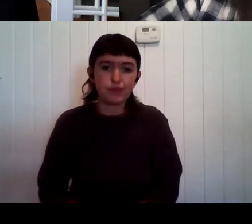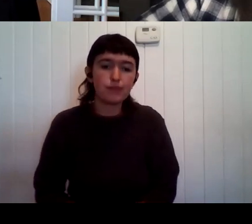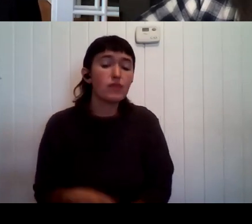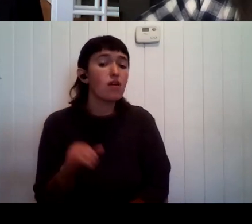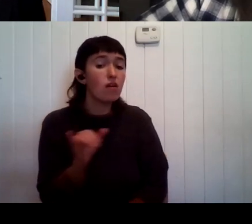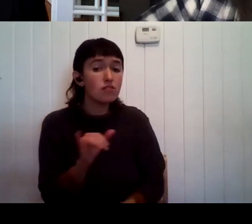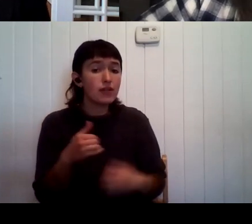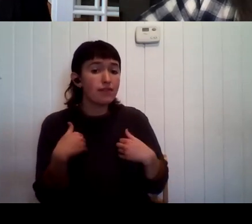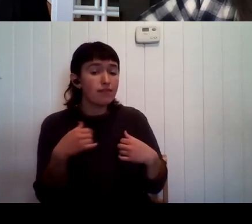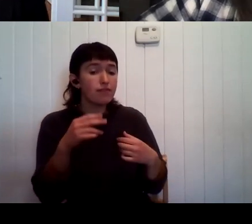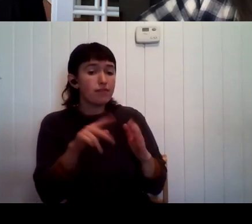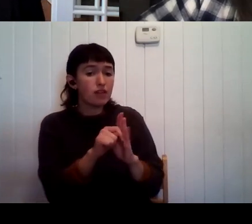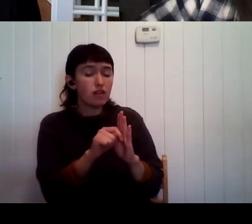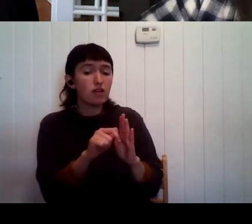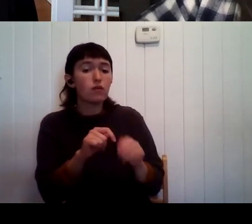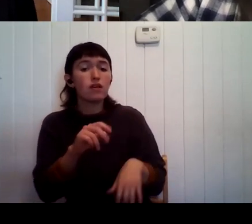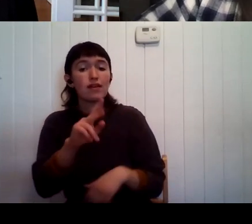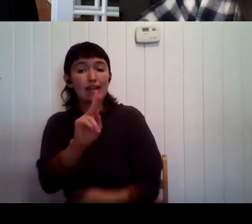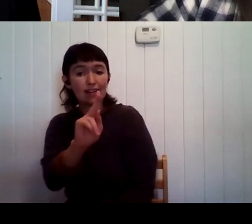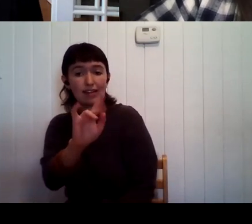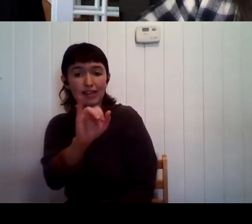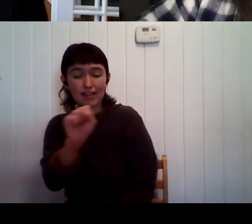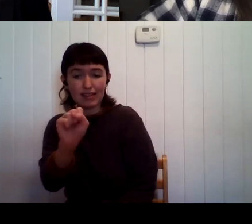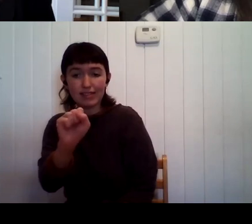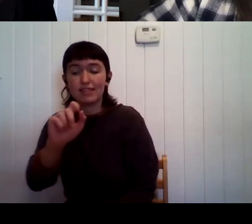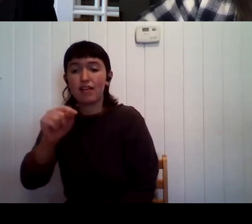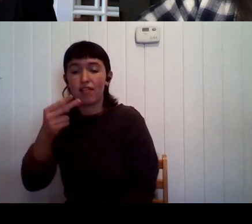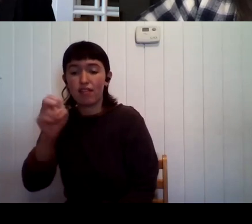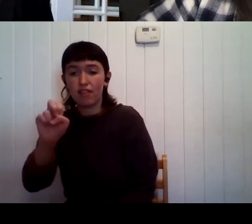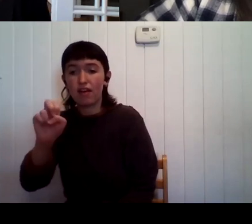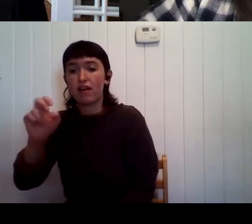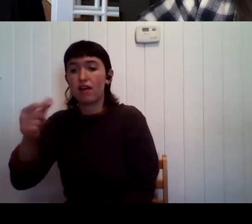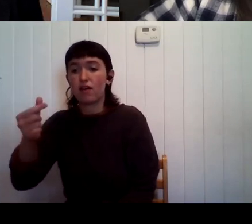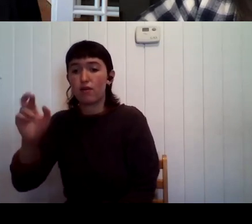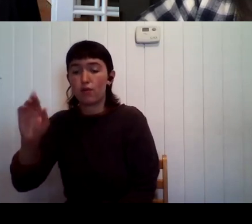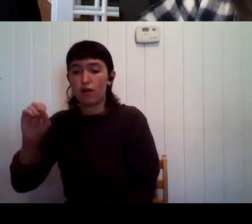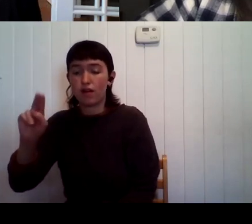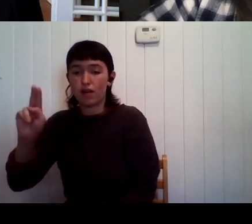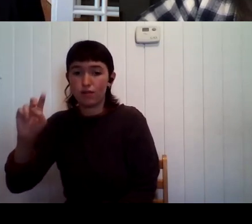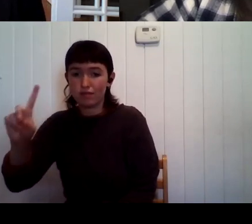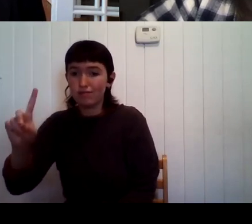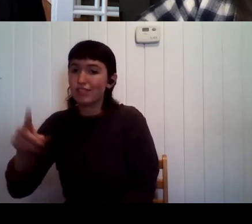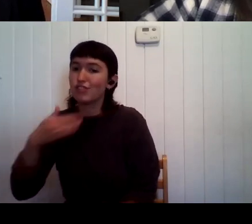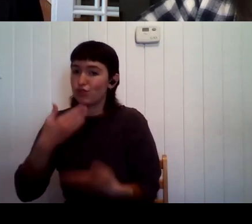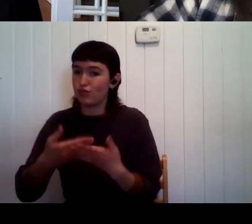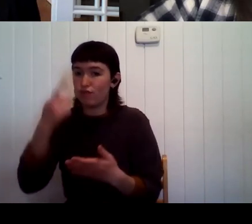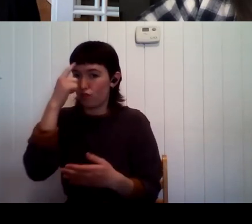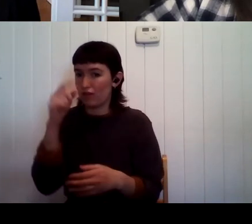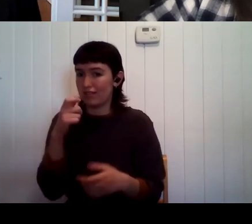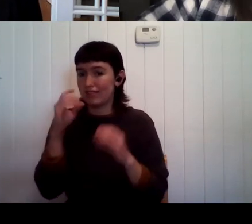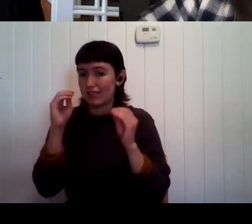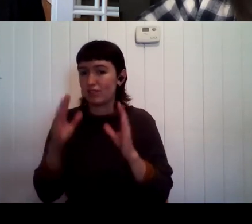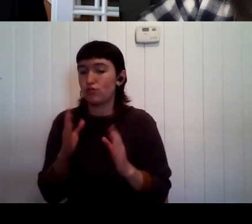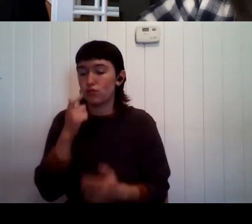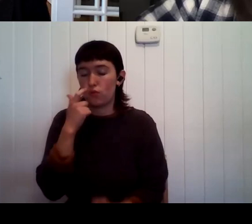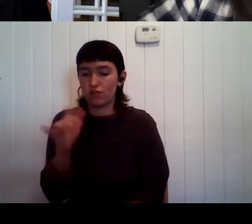teachers for classrooms called Kiss the Ground that is really, really, really good. So something to think about. Awesome. Yeah,